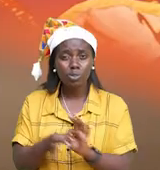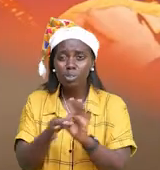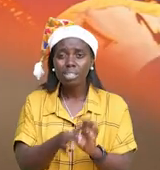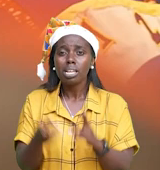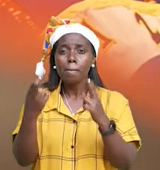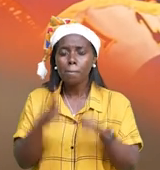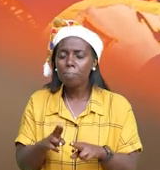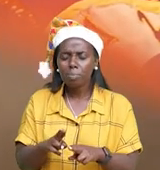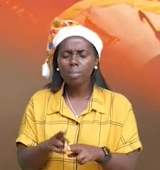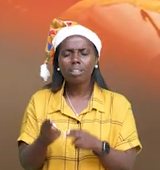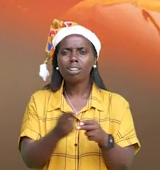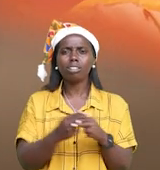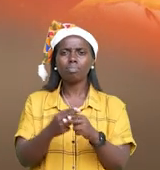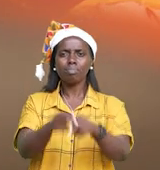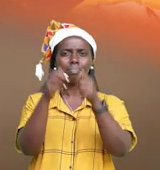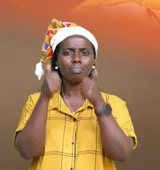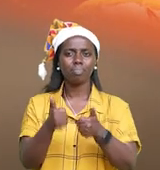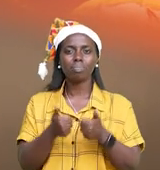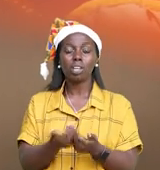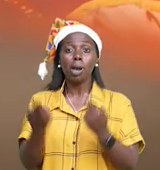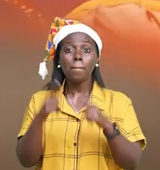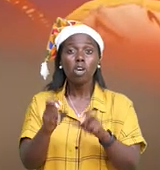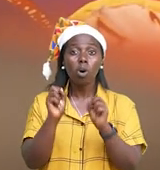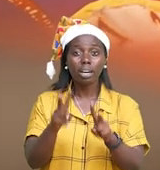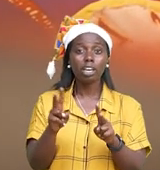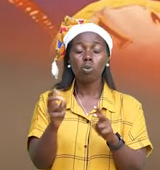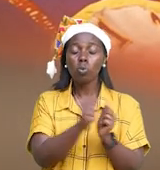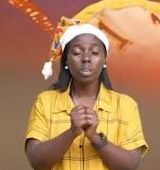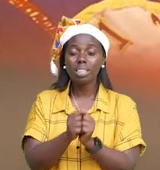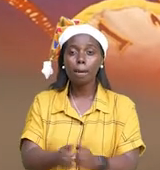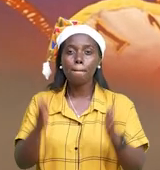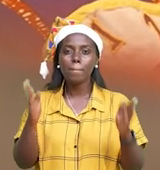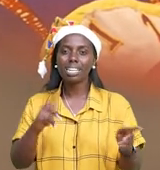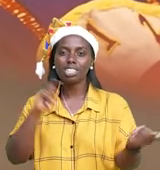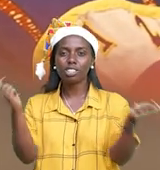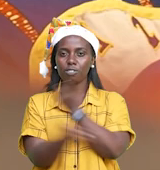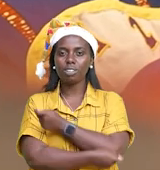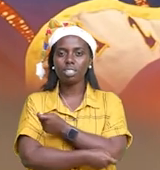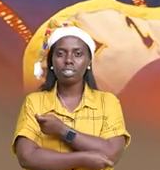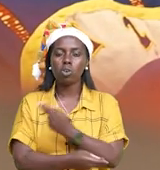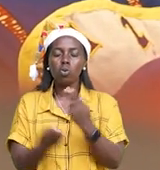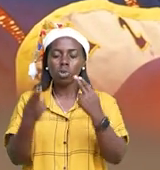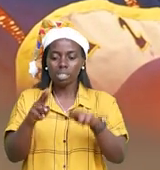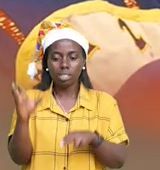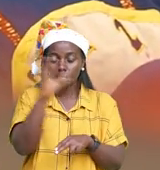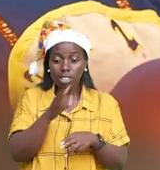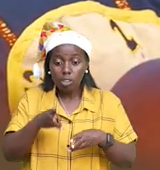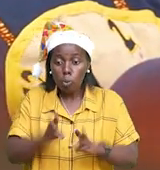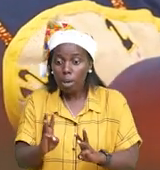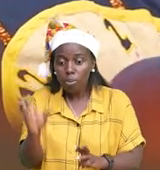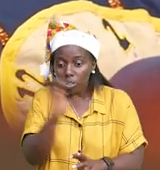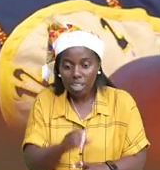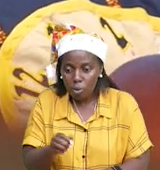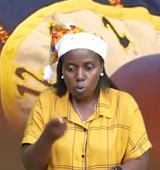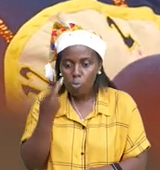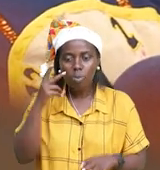weird, be colorful. Be okay with being different. Be just the way you